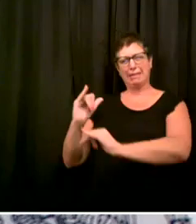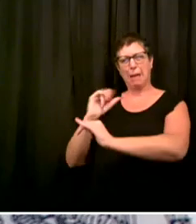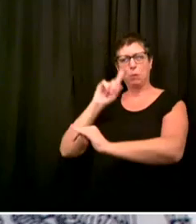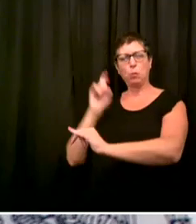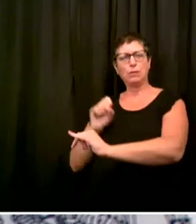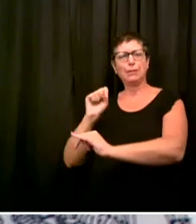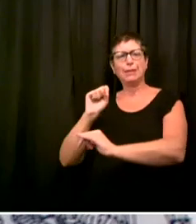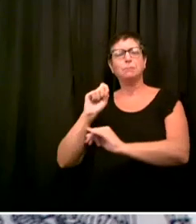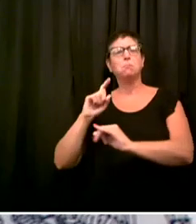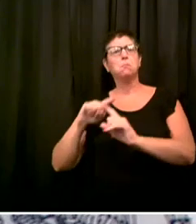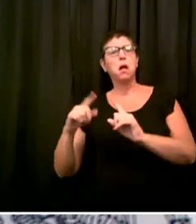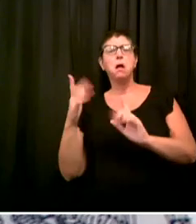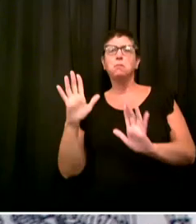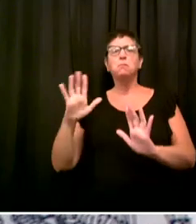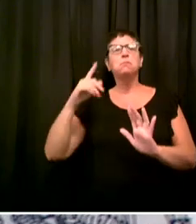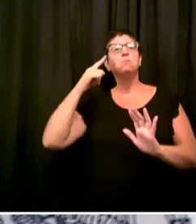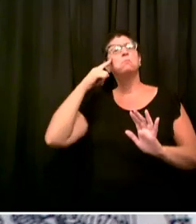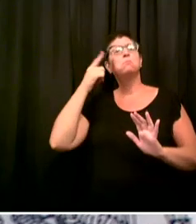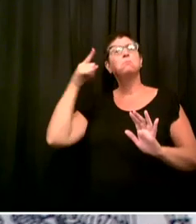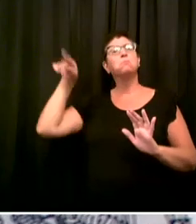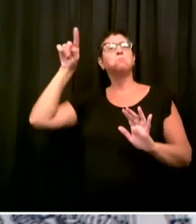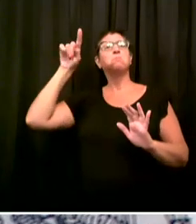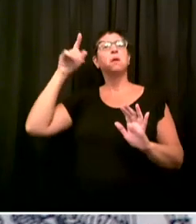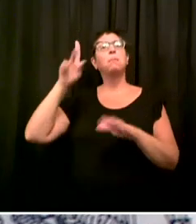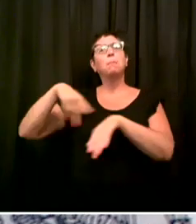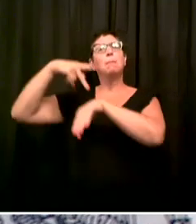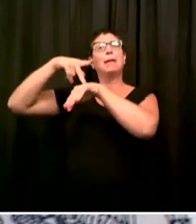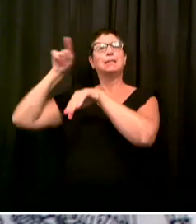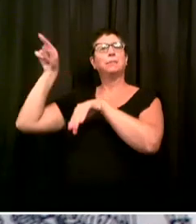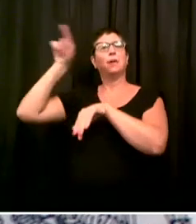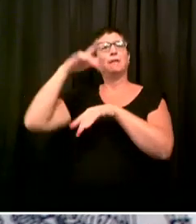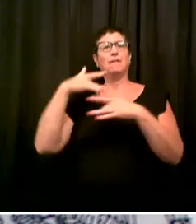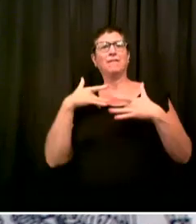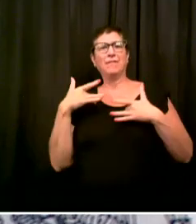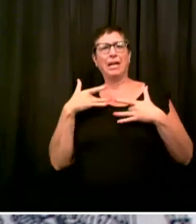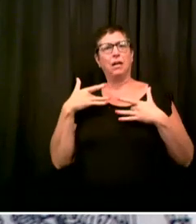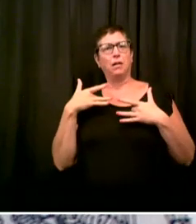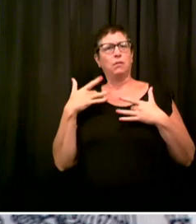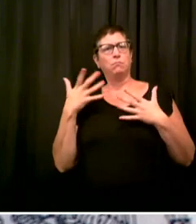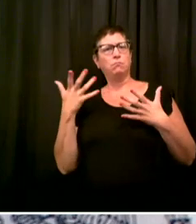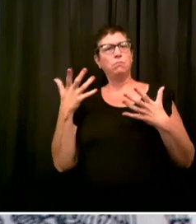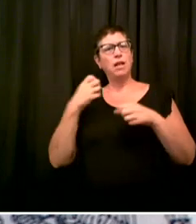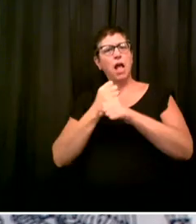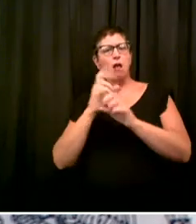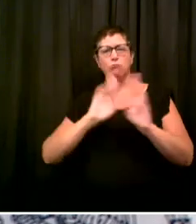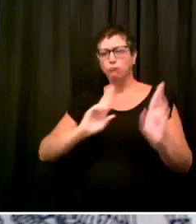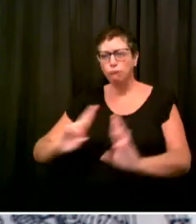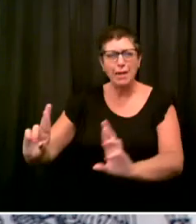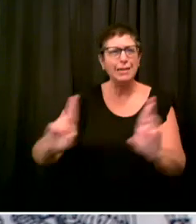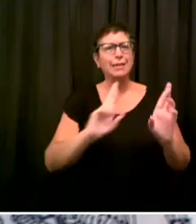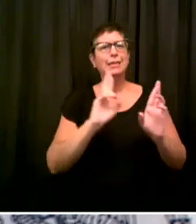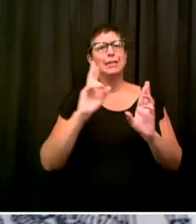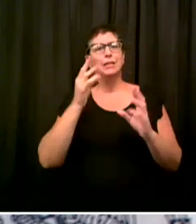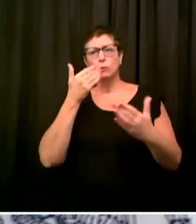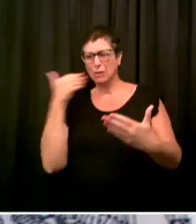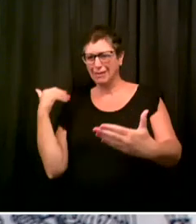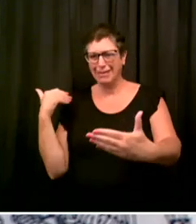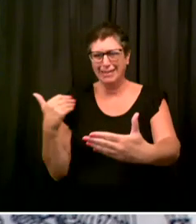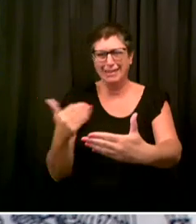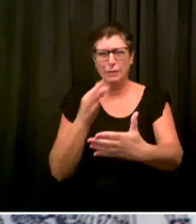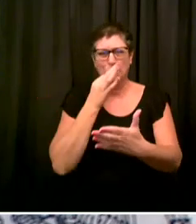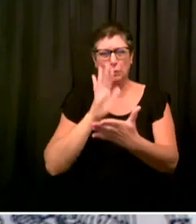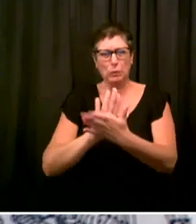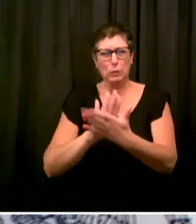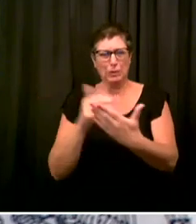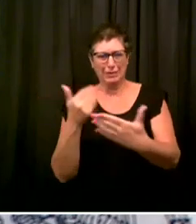3 weeks from the start of school, and parents really need to plan. Is there any chance there's going to be a delay, and do you see a benefit